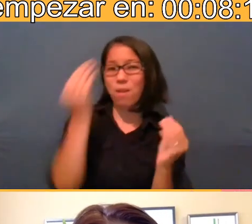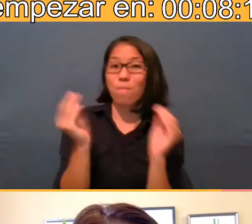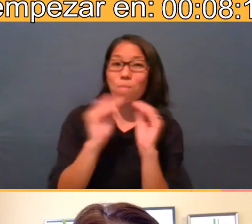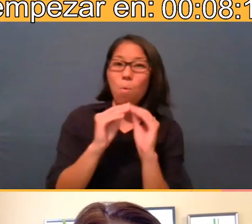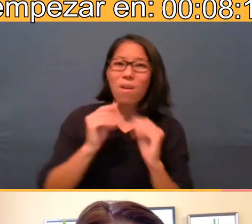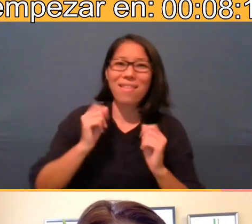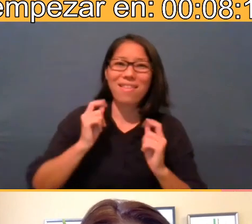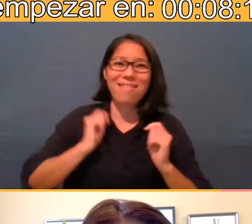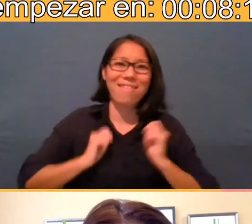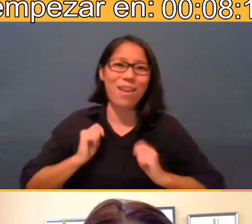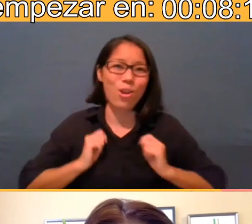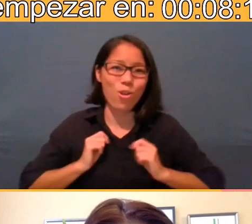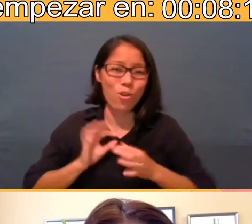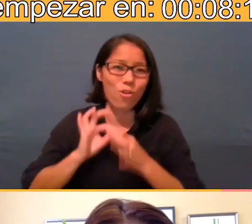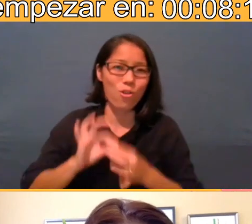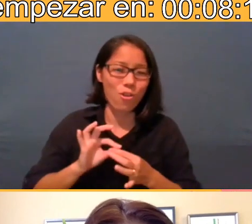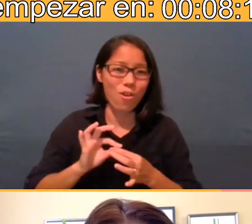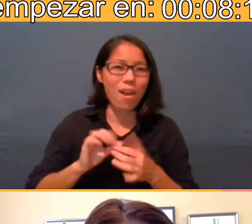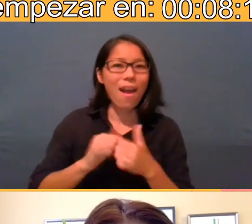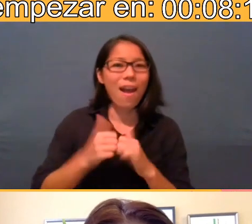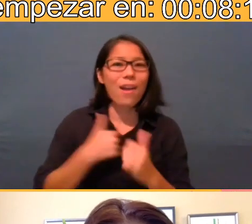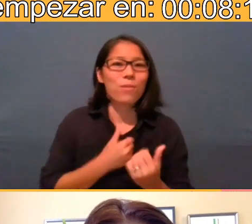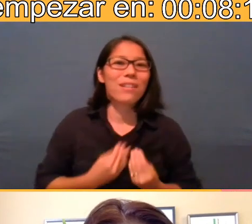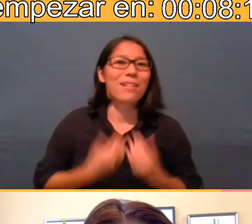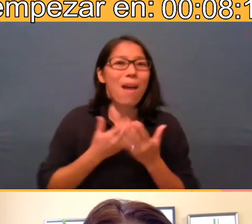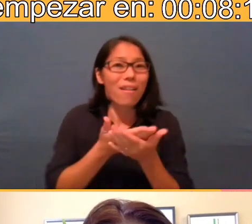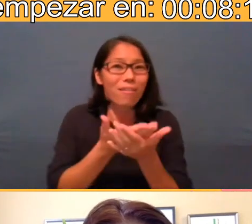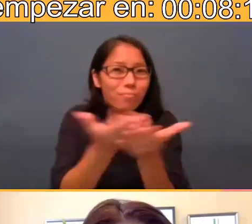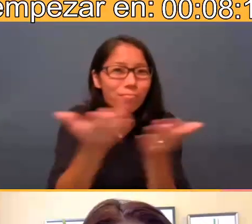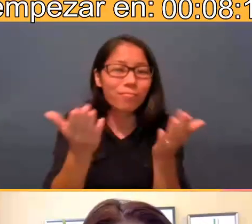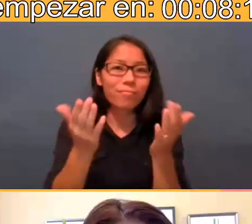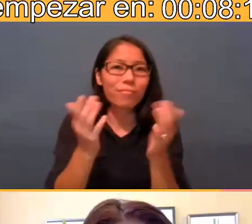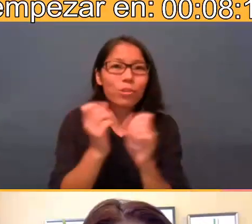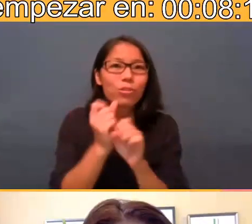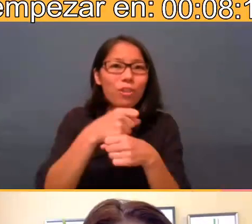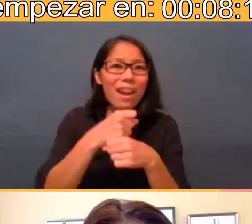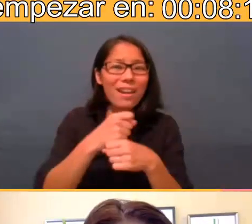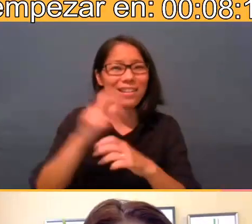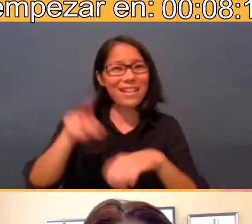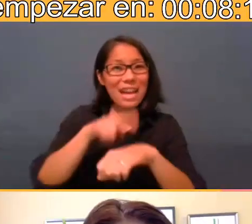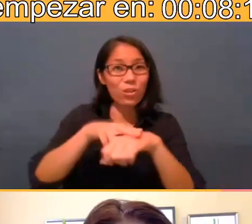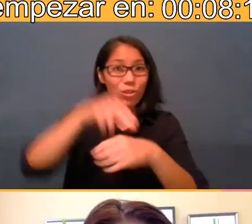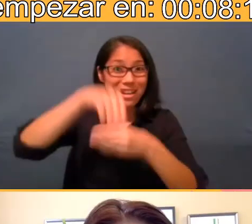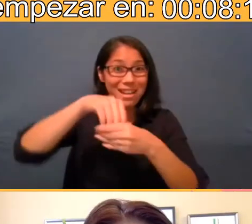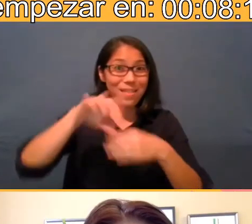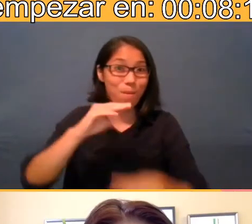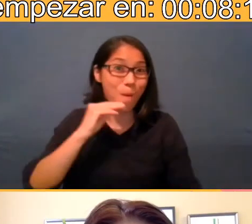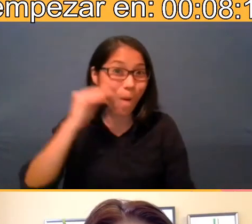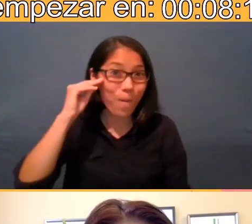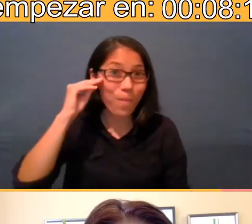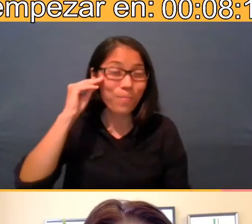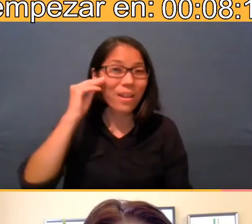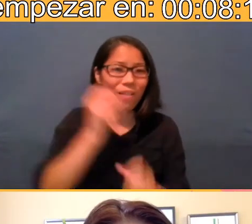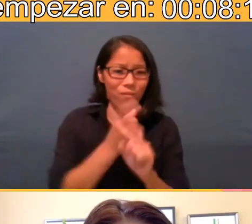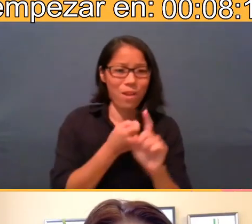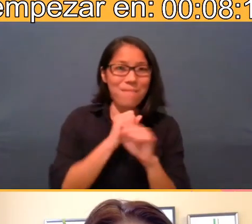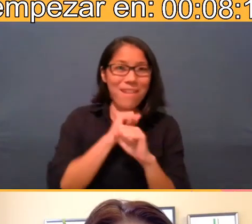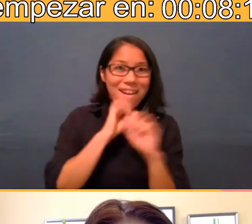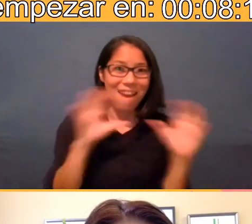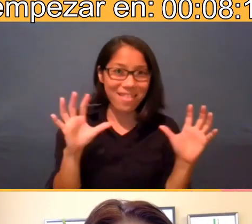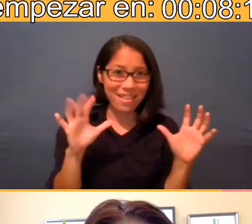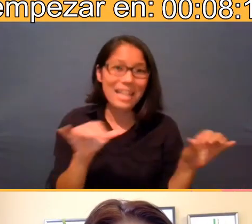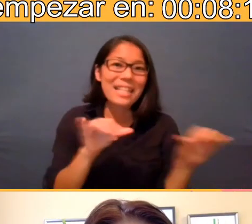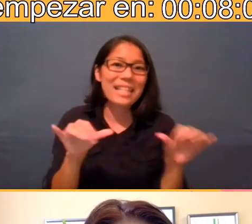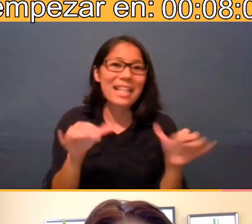this. How can we inspire everybody to create nature inside and create nature from nothing in the same way that